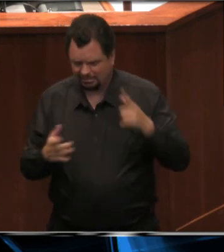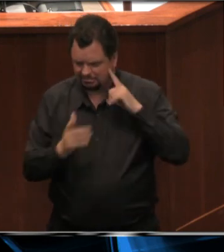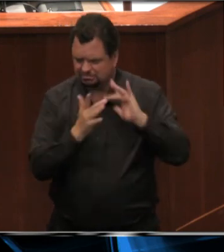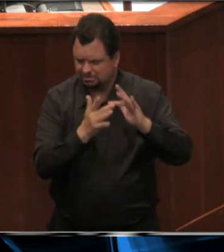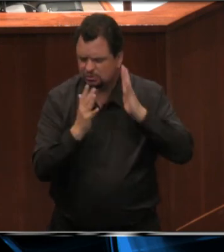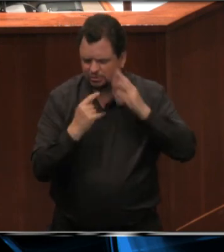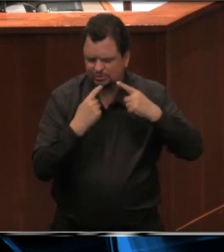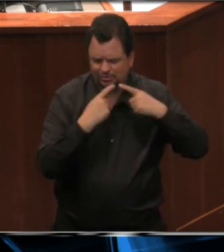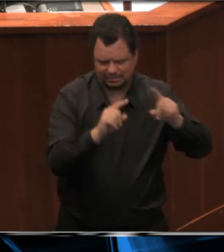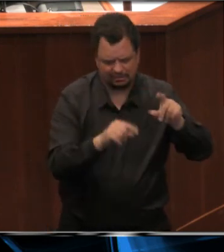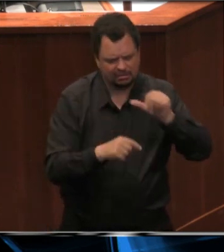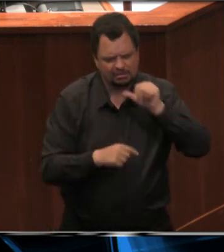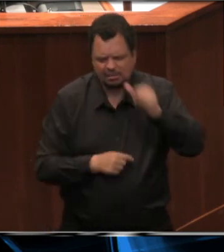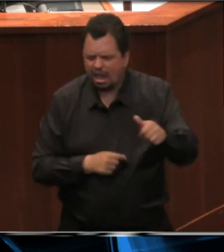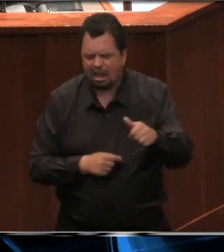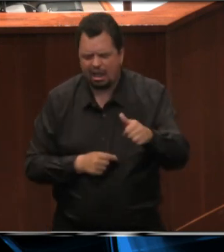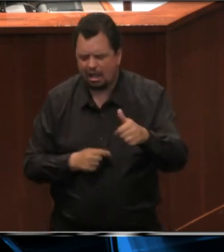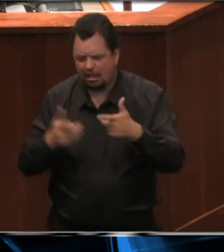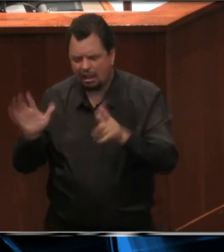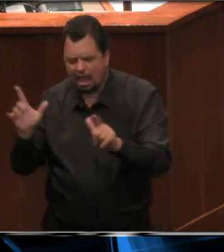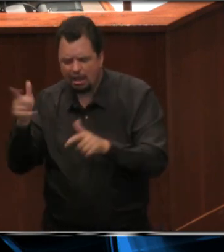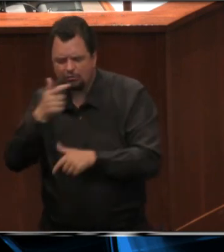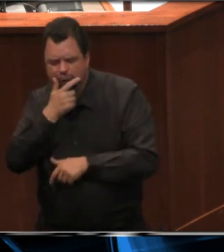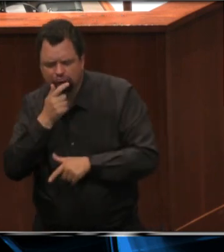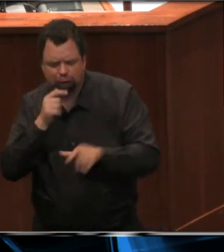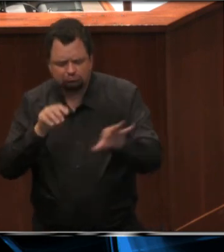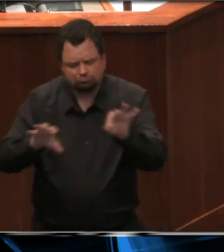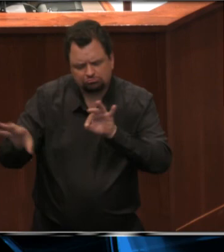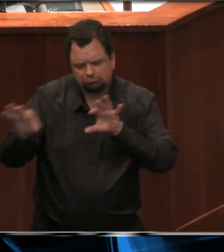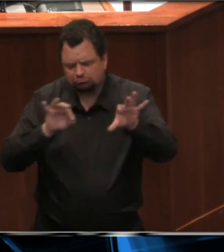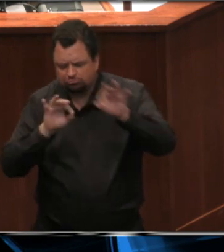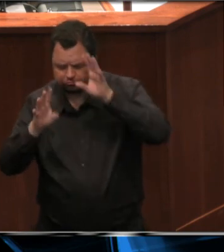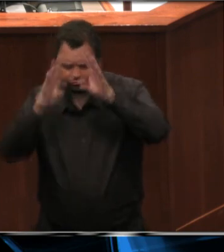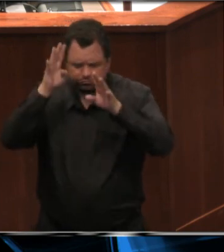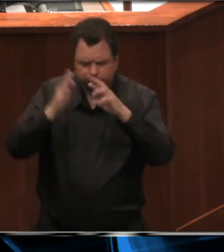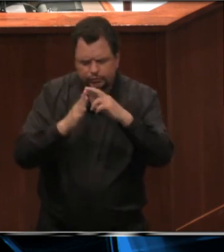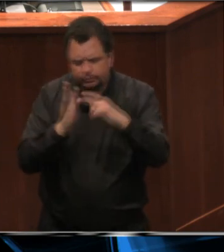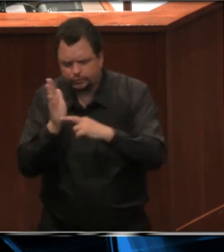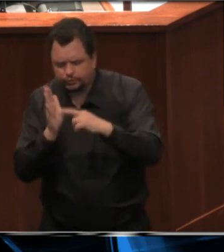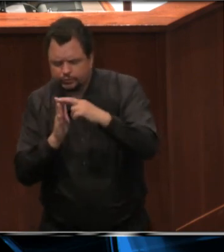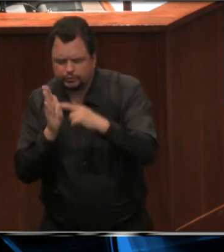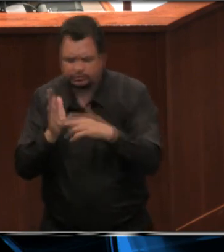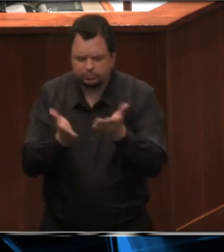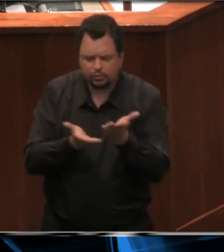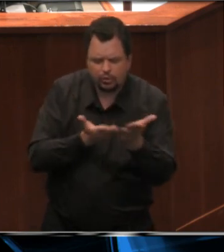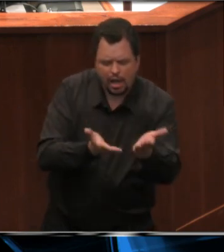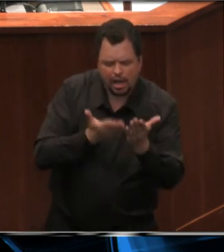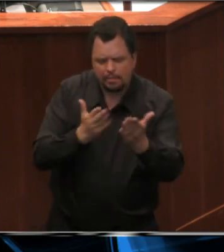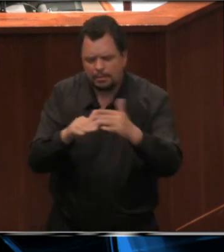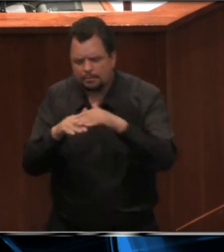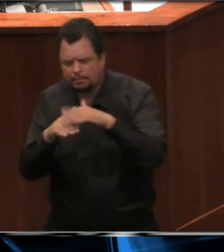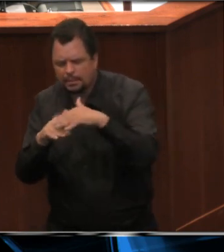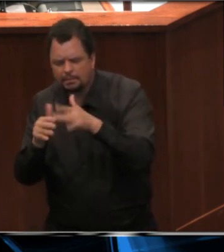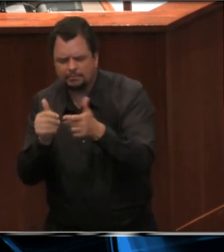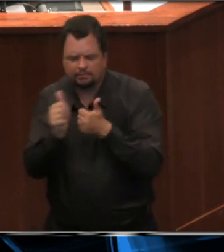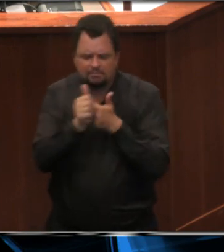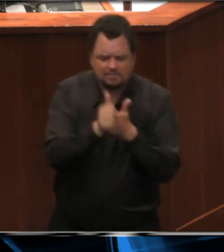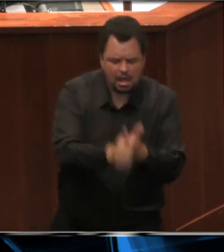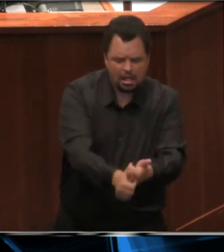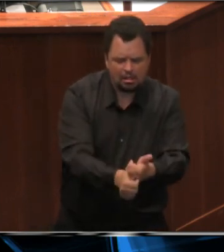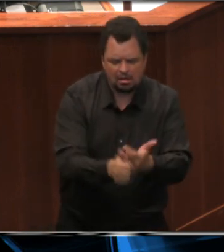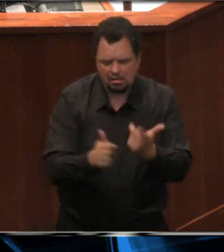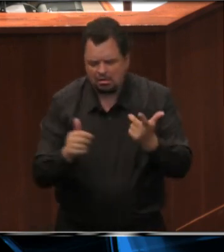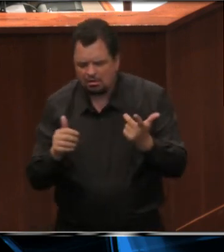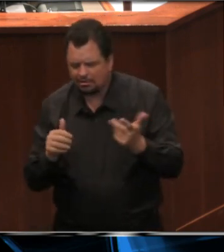follow. Please establish and require strict minimum standards of safety that schools must follow as we welcome schools back into our buildings. Thank